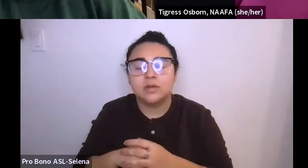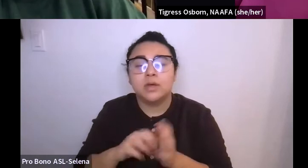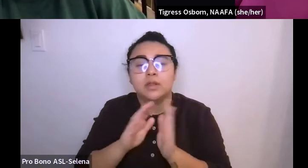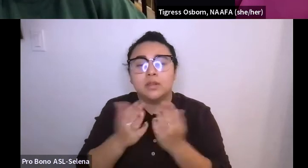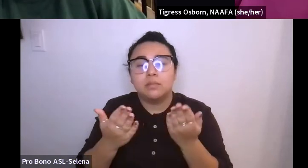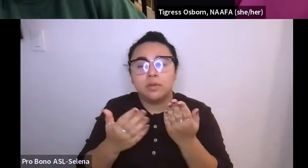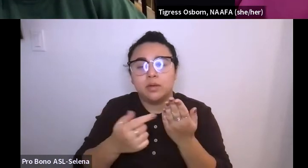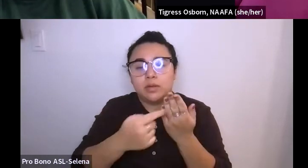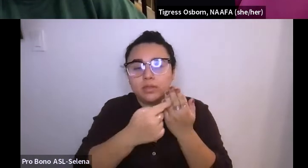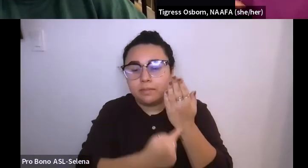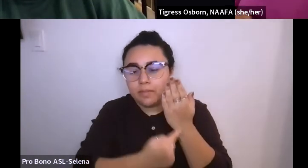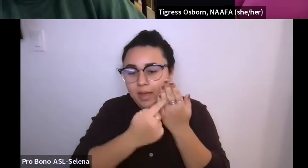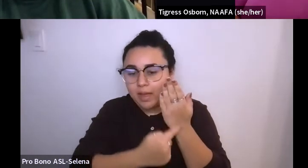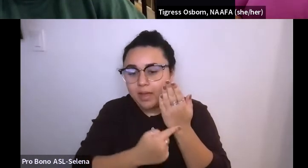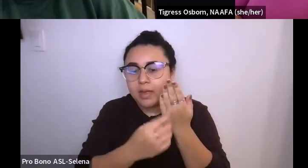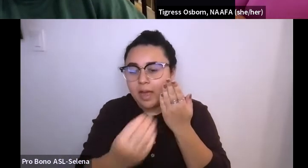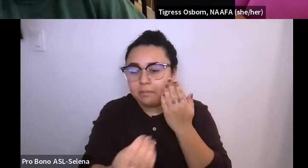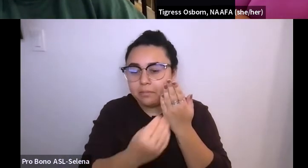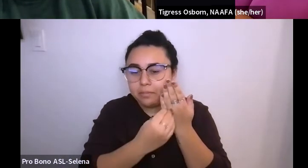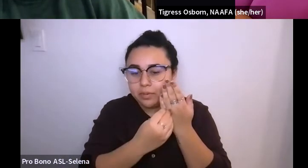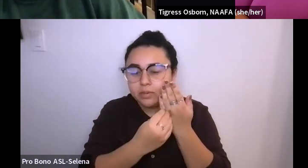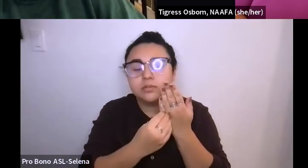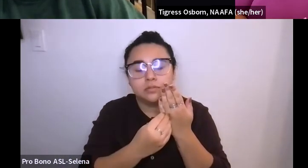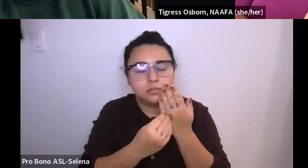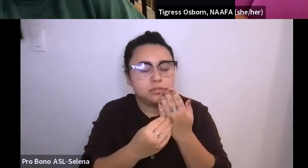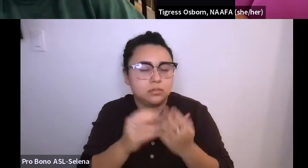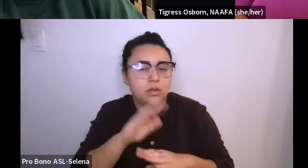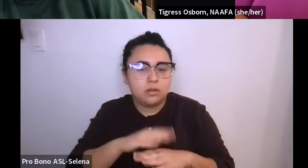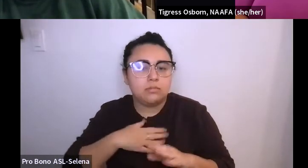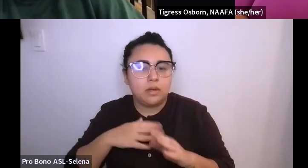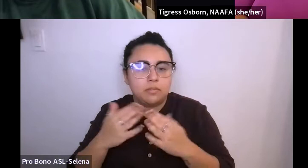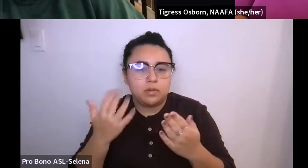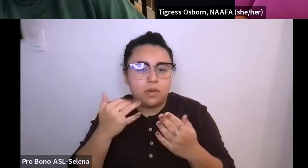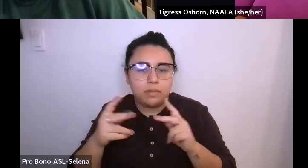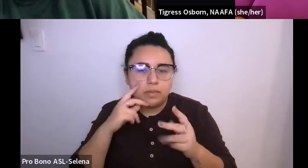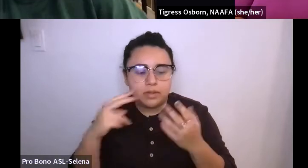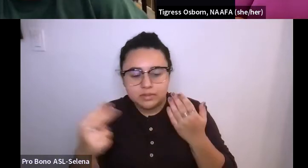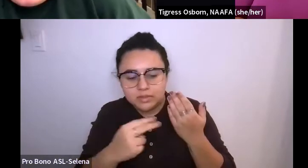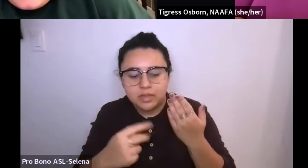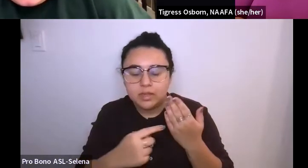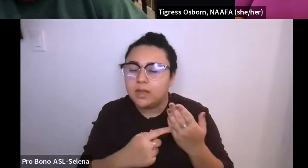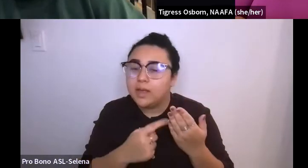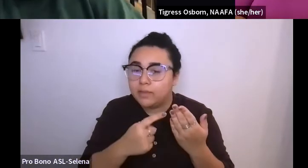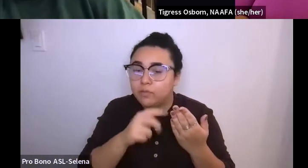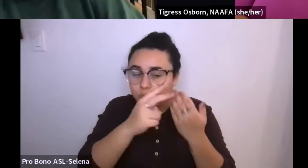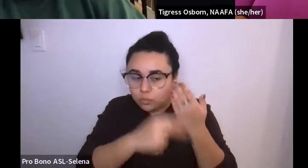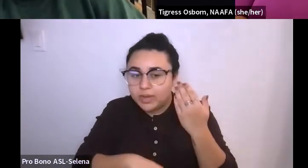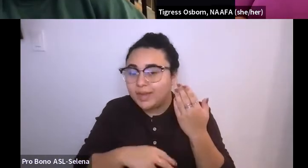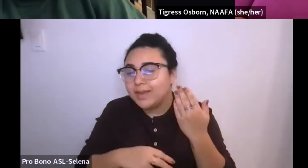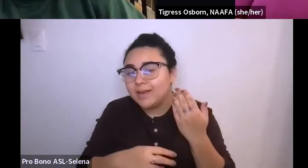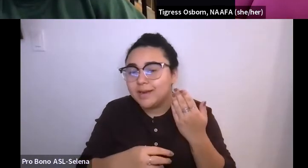it, because you can tell, it says it much better itself than I do.